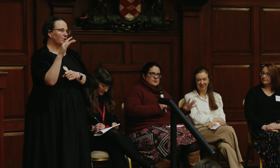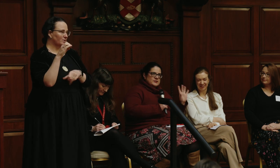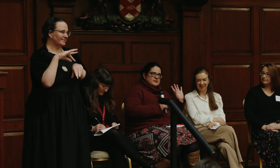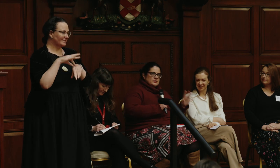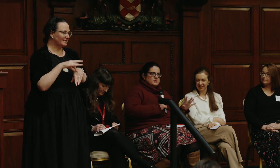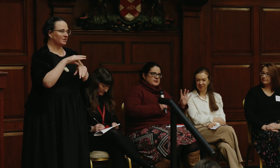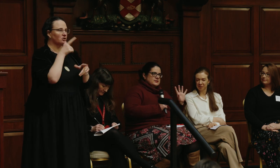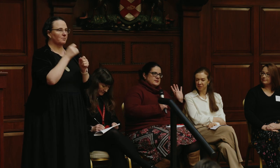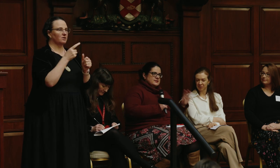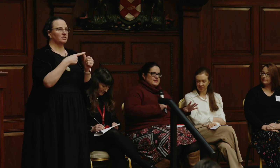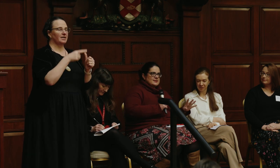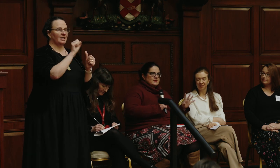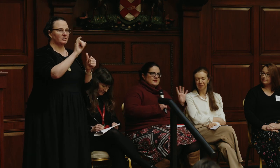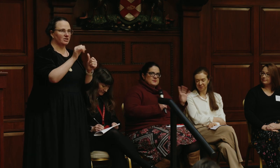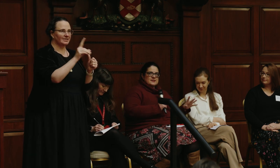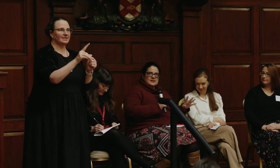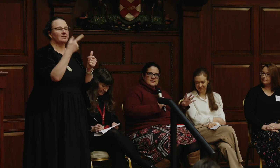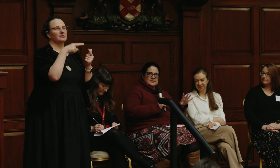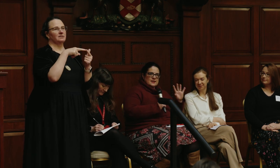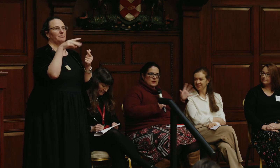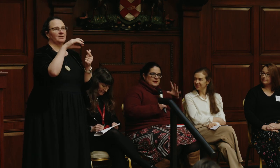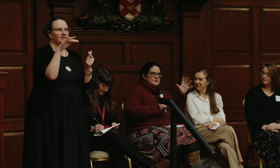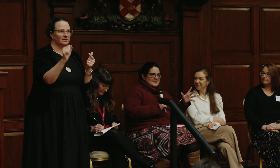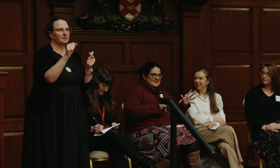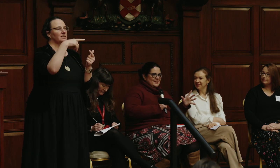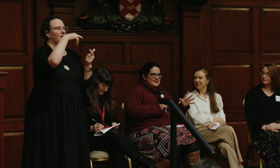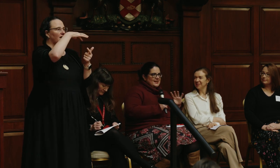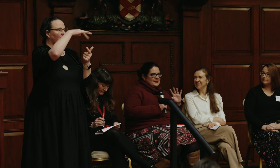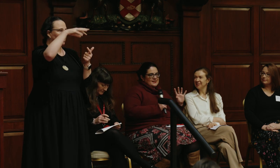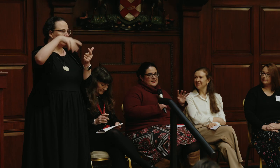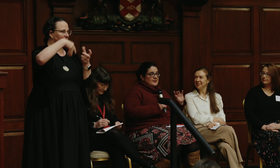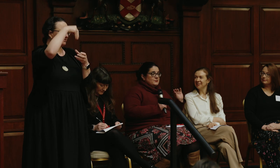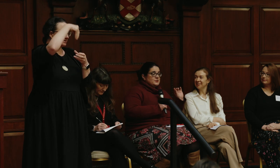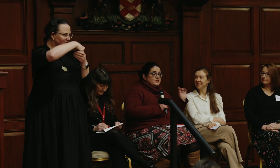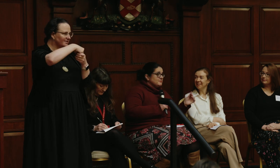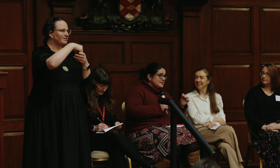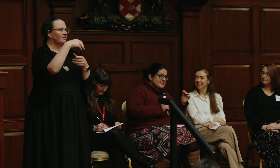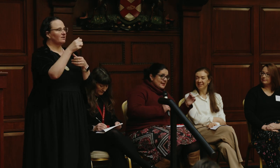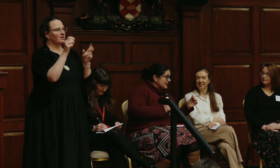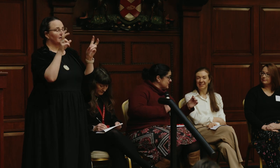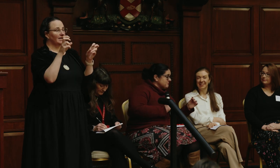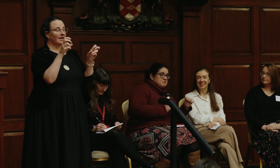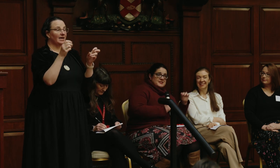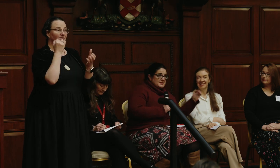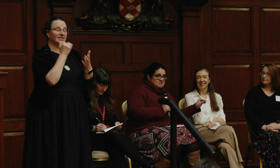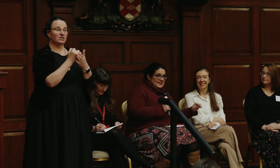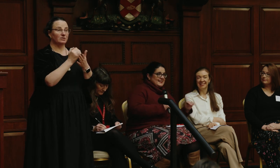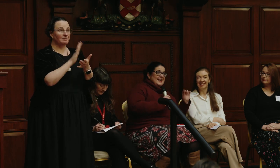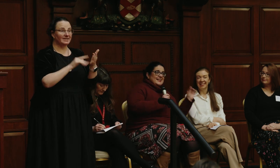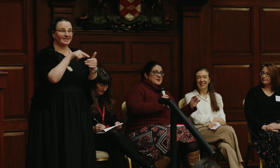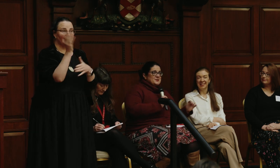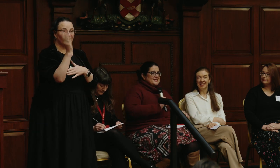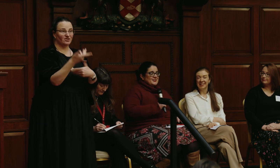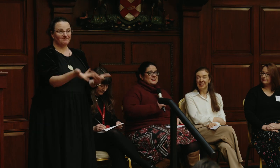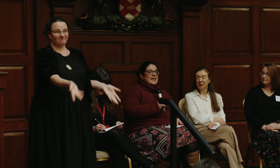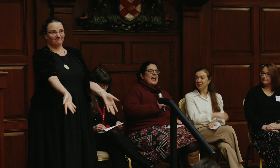where lupus, Sjögren's, systemic sclerosis, myositis are all lumped in together. And if a student misses that lecture, that's it,